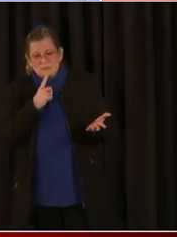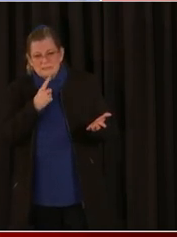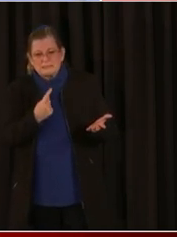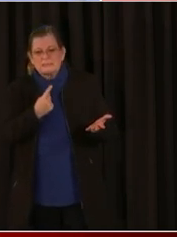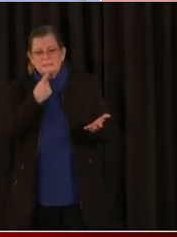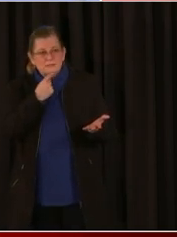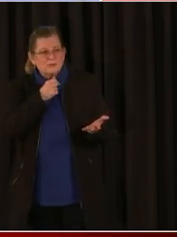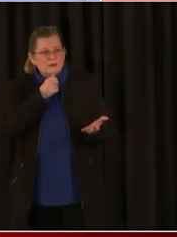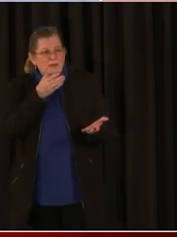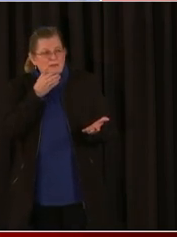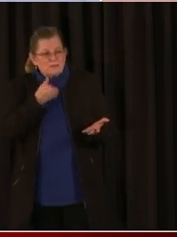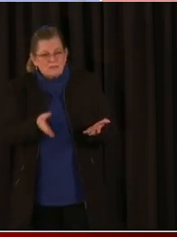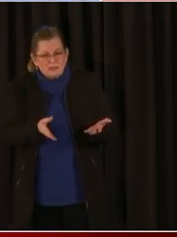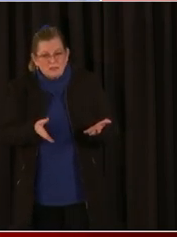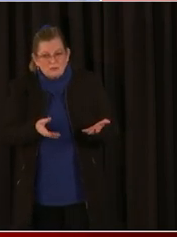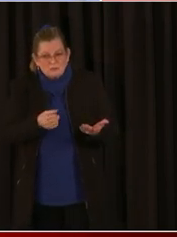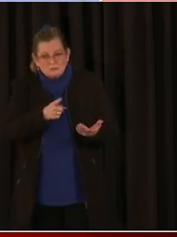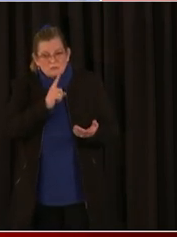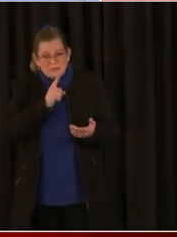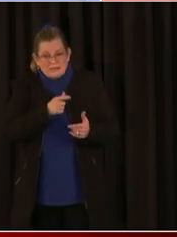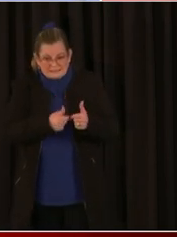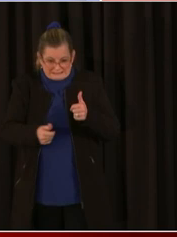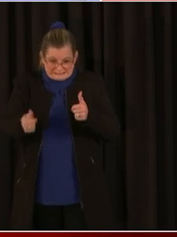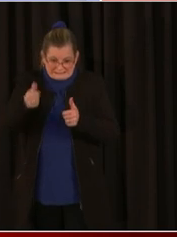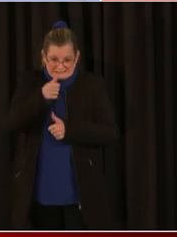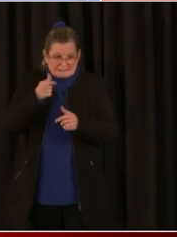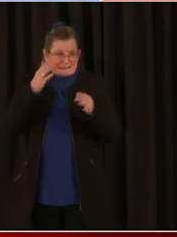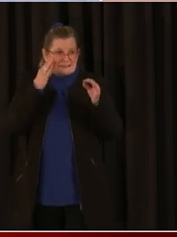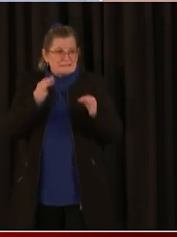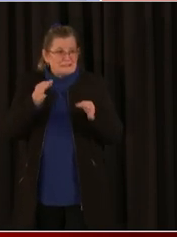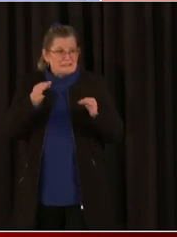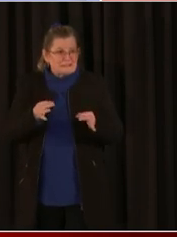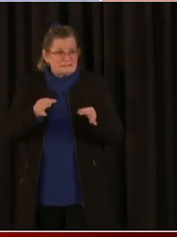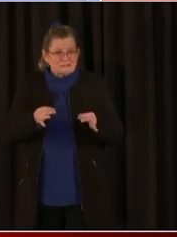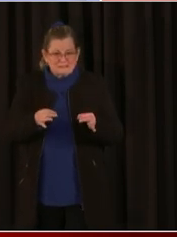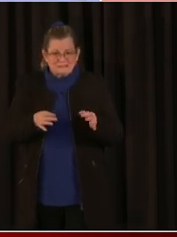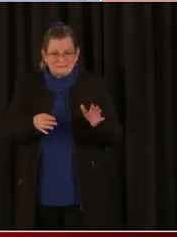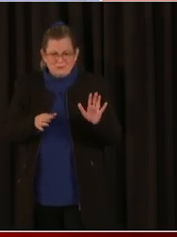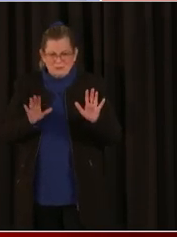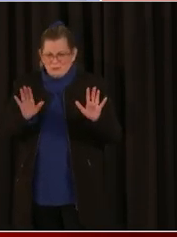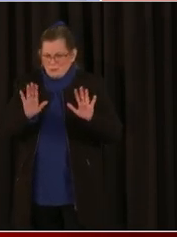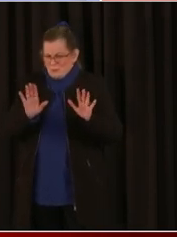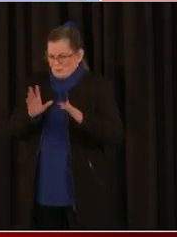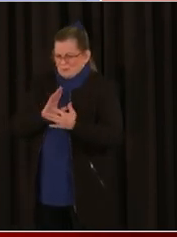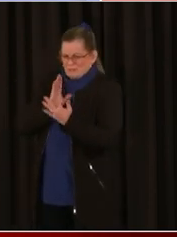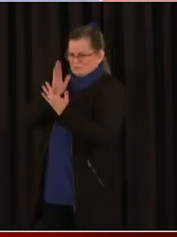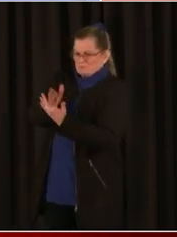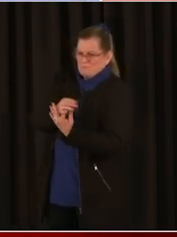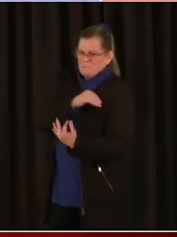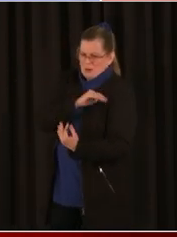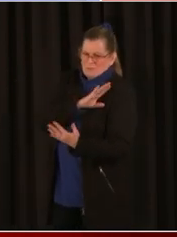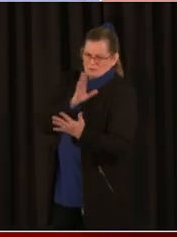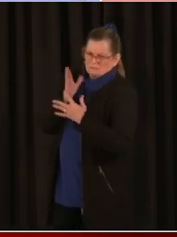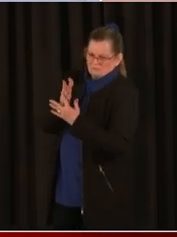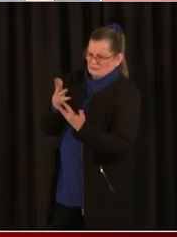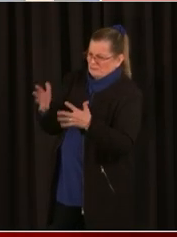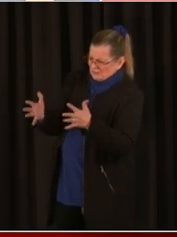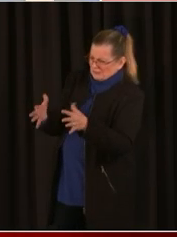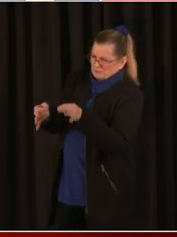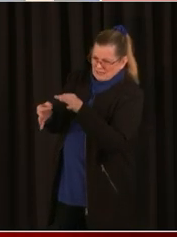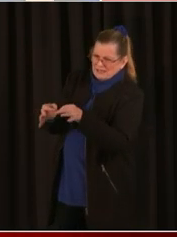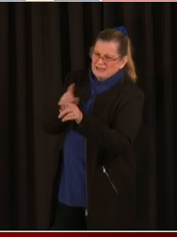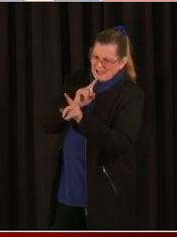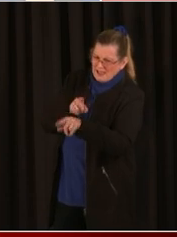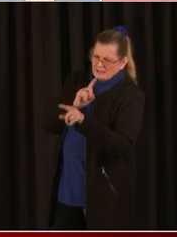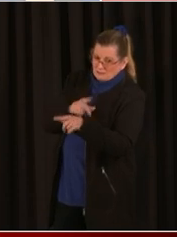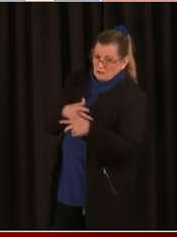disappointment that you're not there, that you're the decision maker. They would like to hear from you. Well, Excuse me. I'm gonna take this one. We